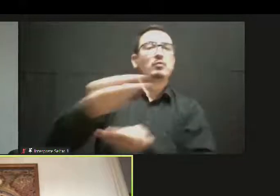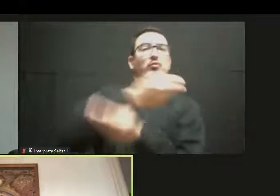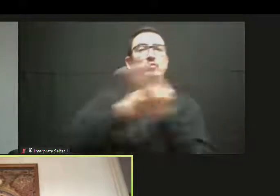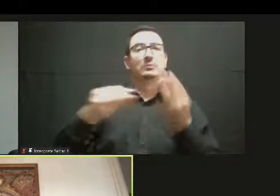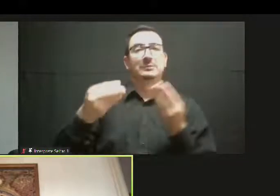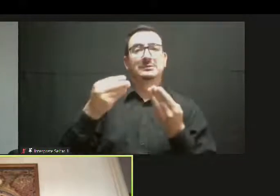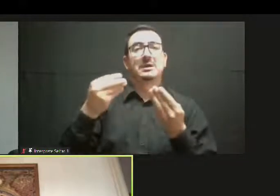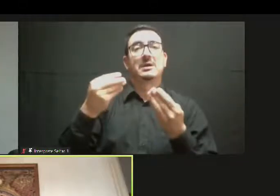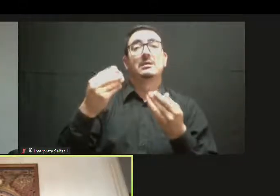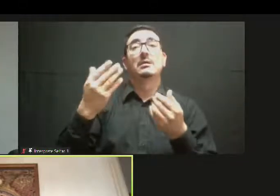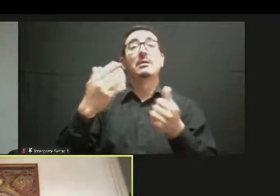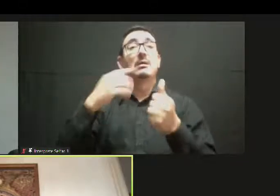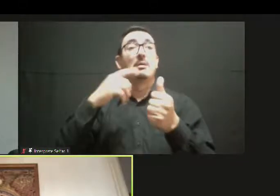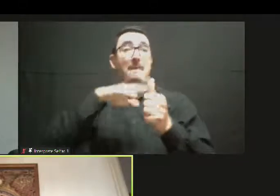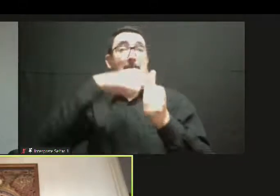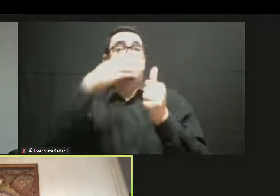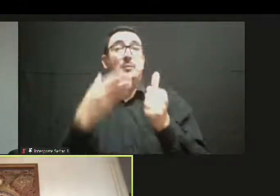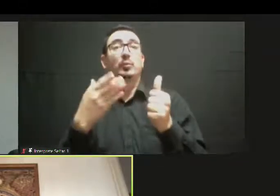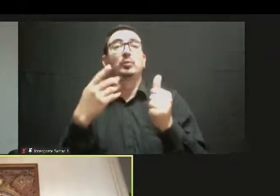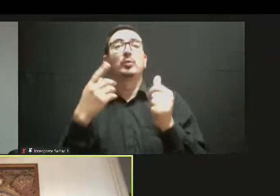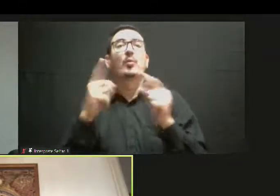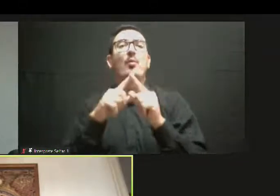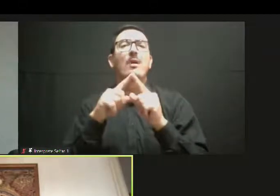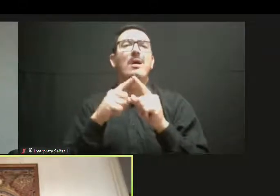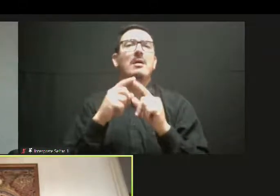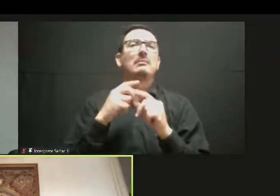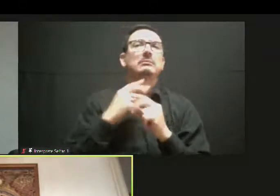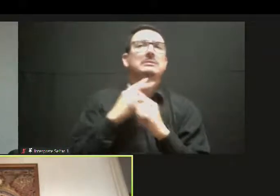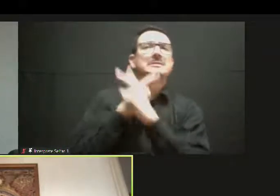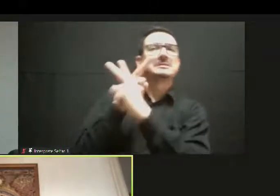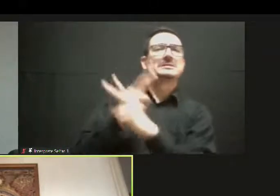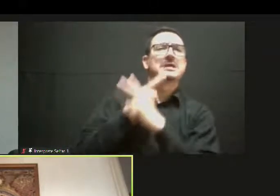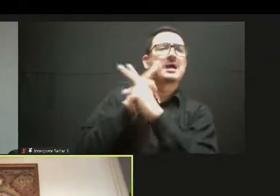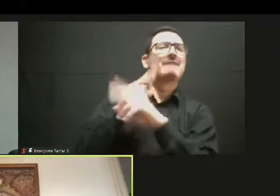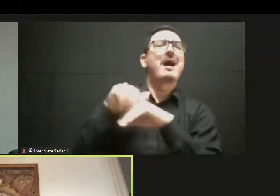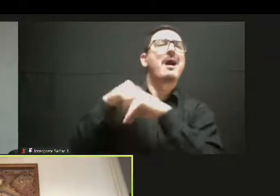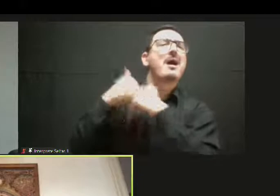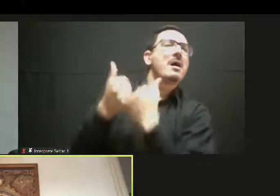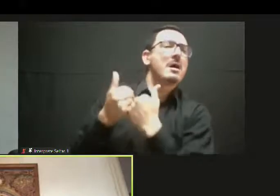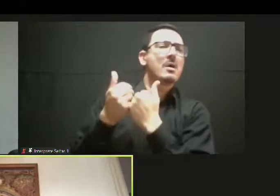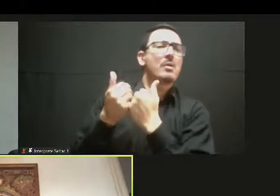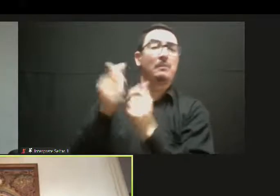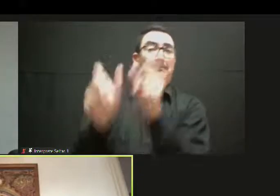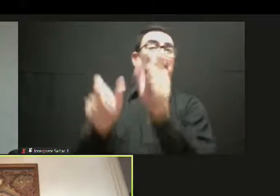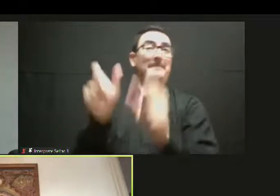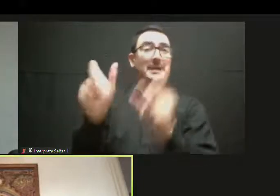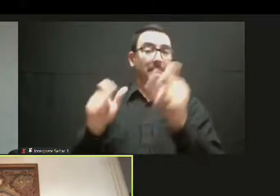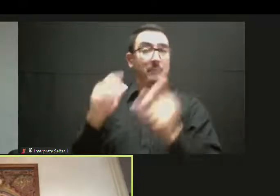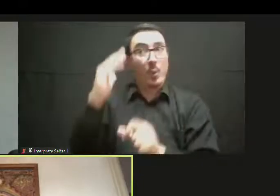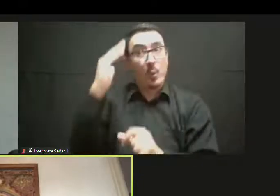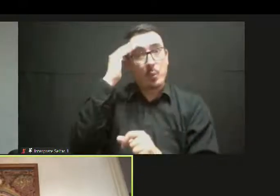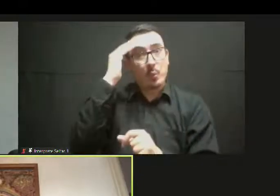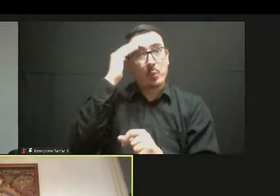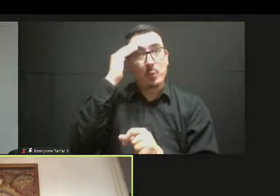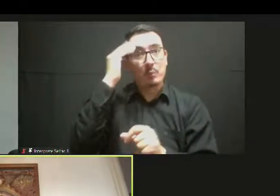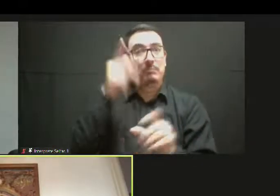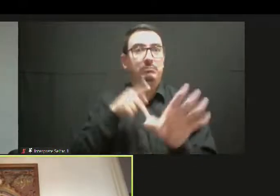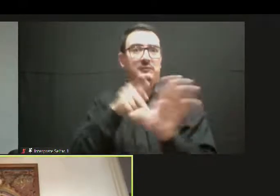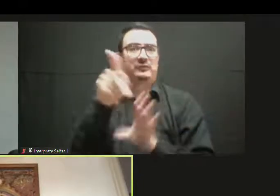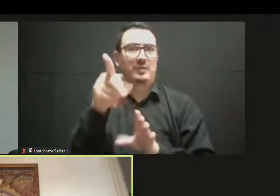commercial interest, and then move on to other areas. So, yeah, so I think it's a good question. It is a sensitive